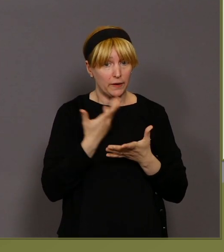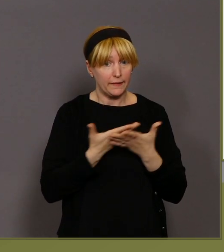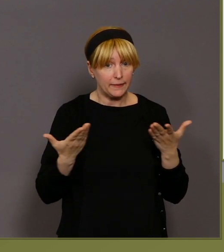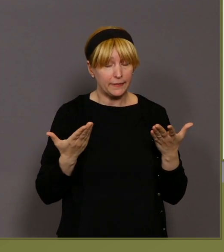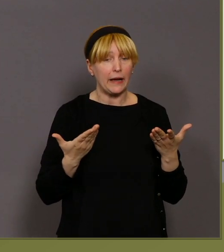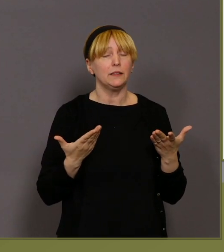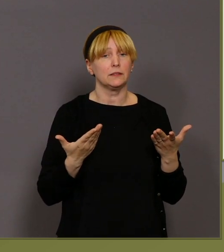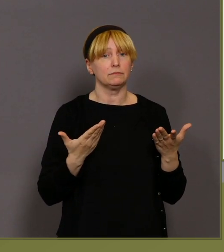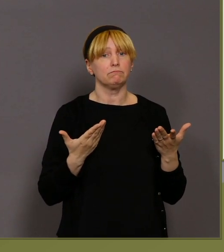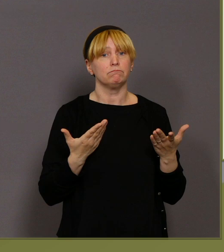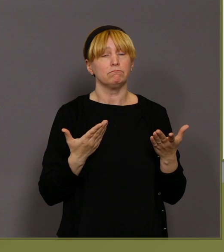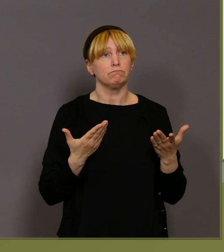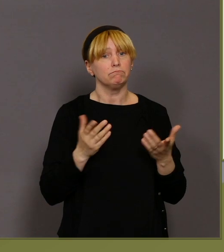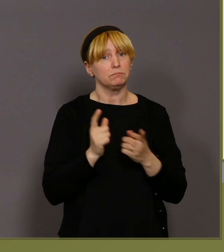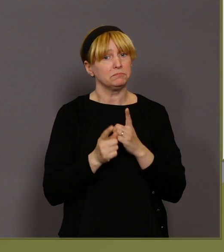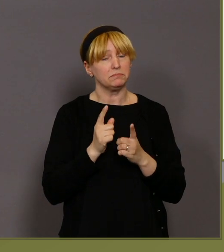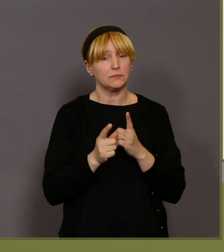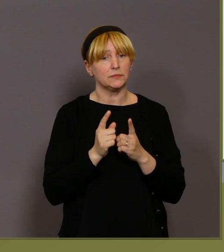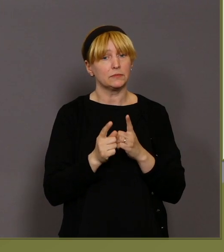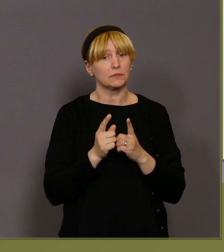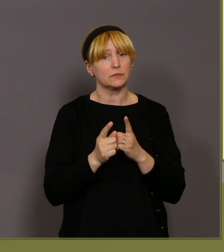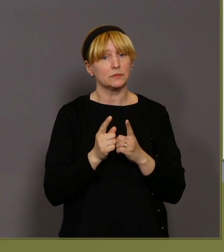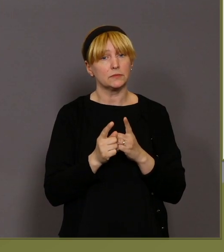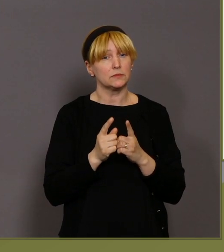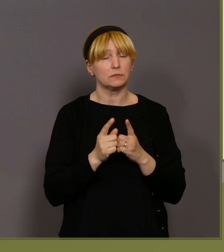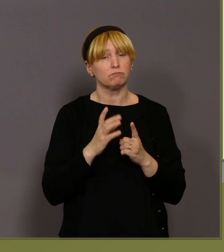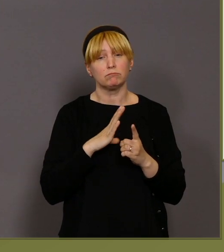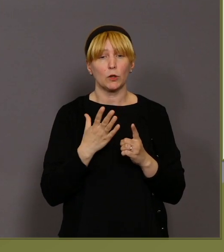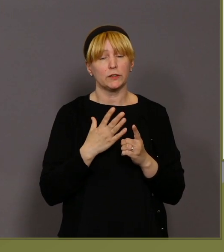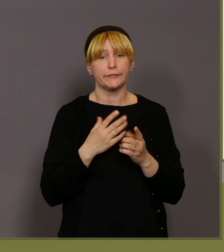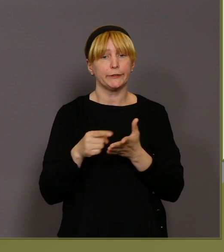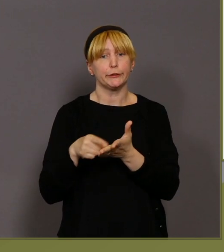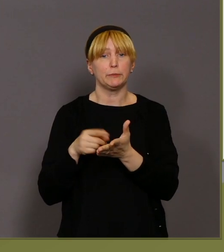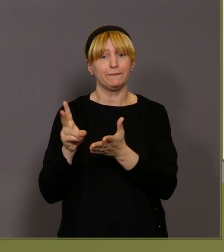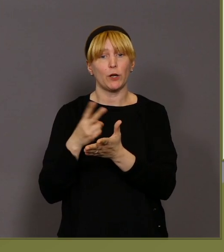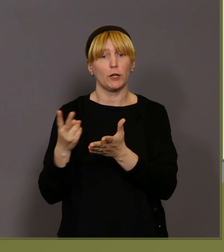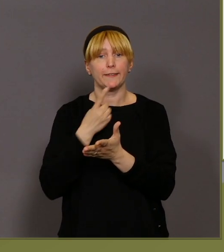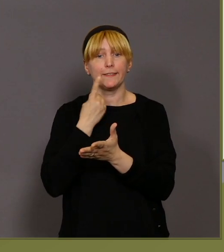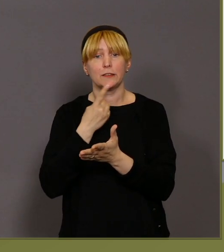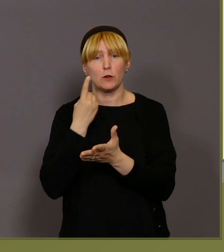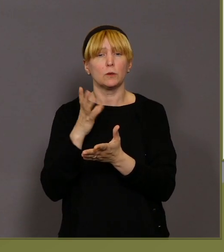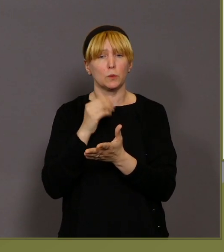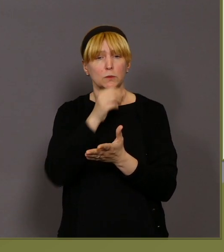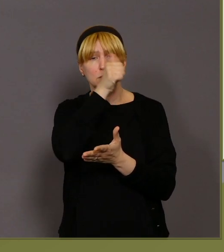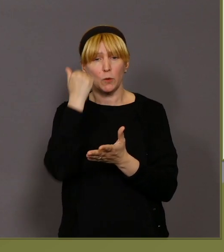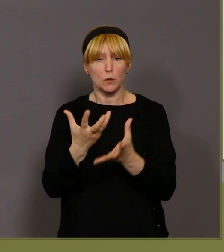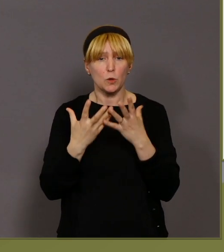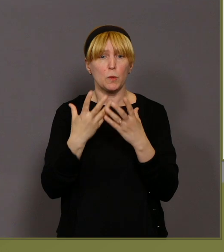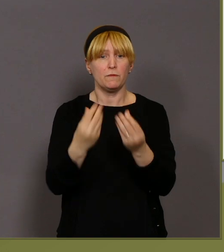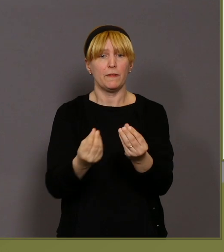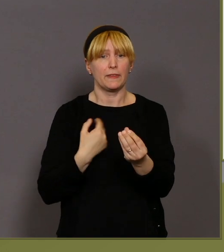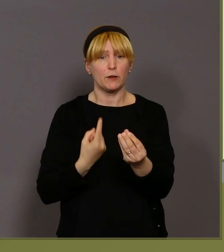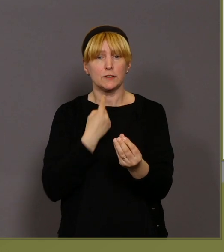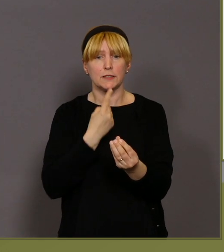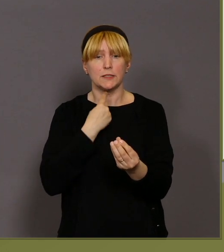sometimes not a typical speech, and it's hard to understand them. So we